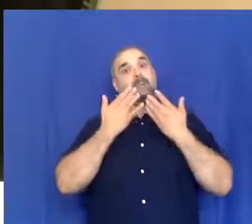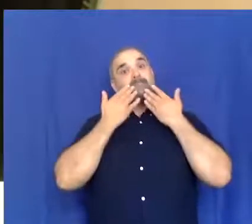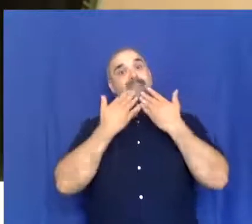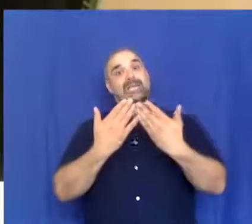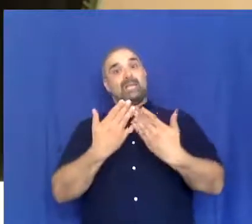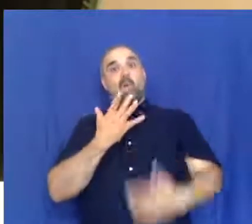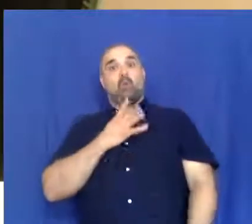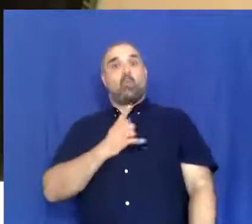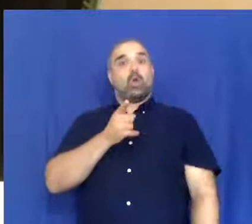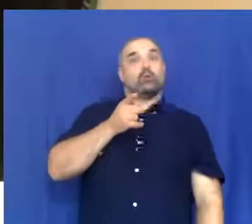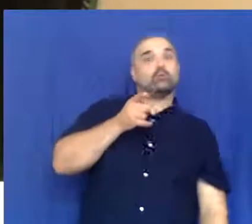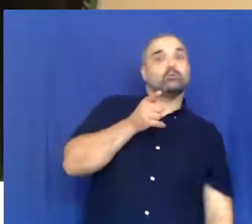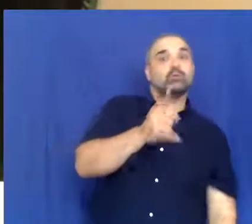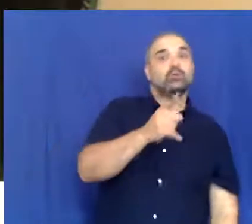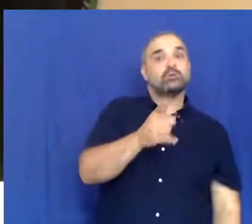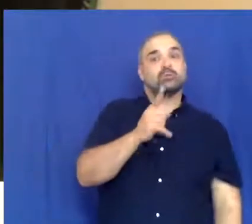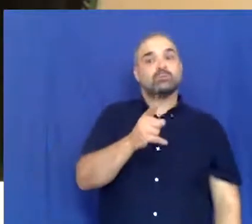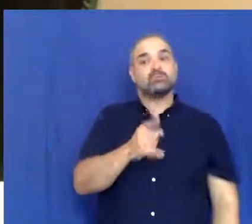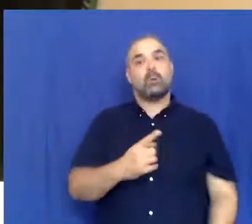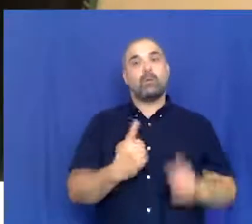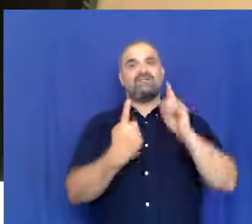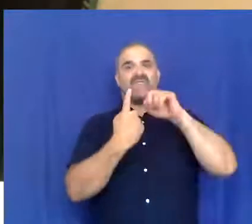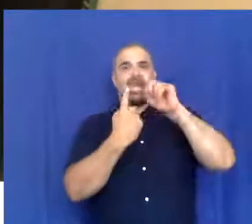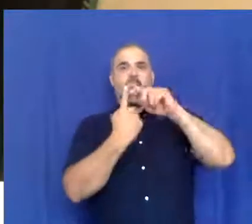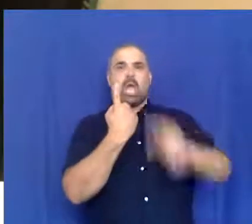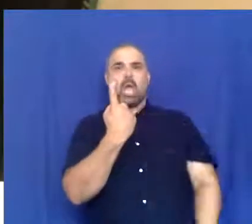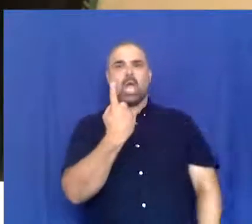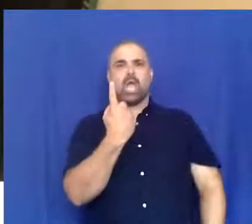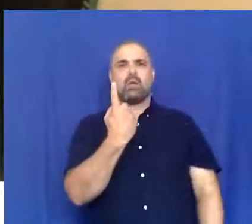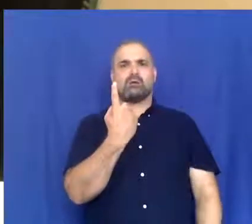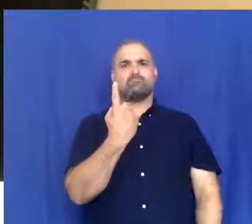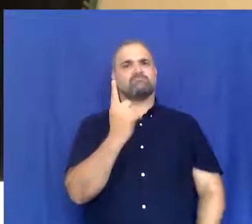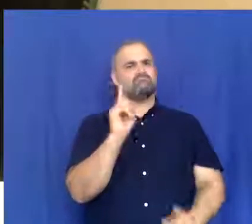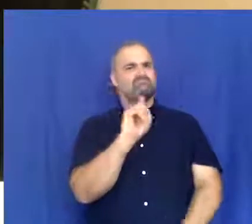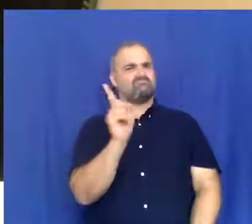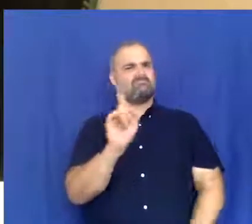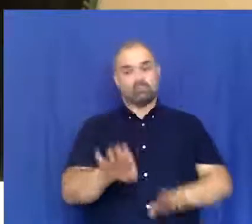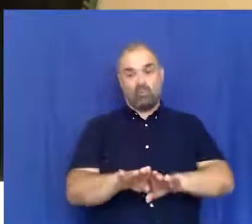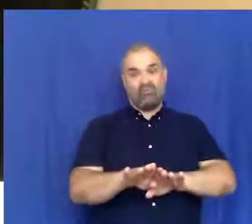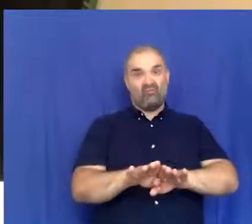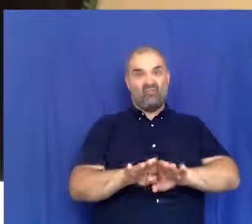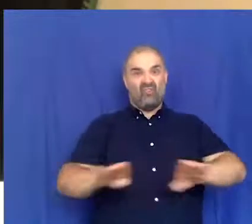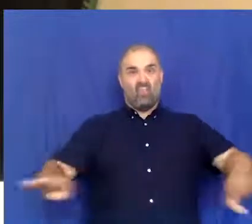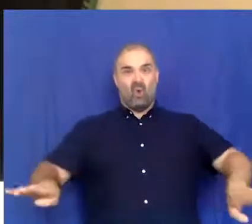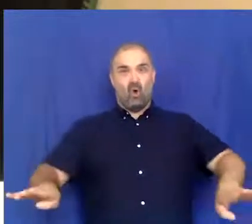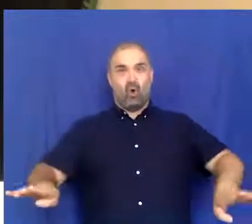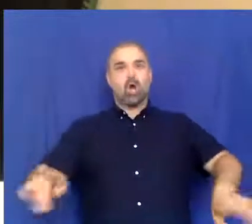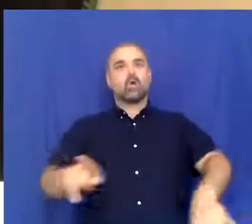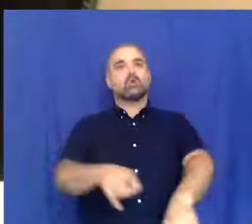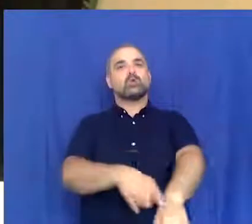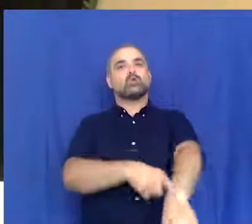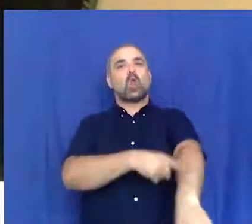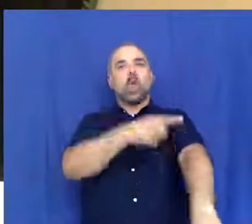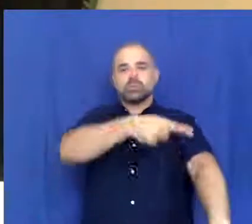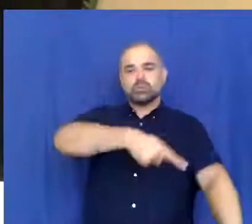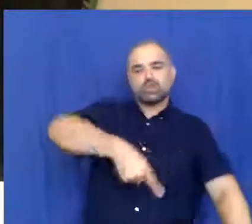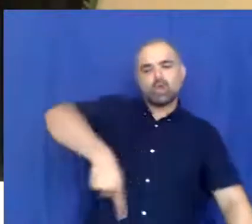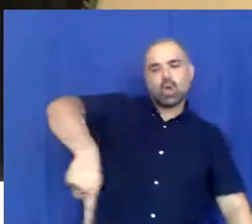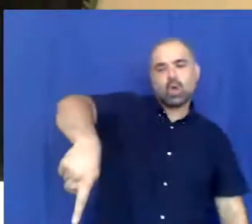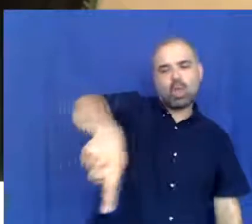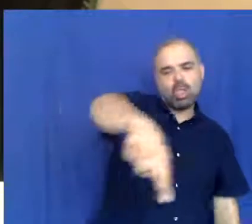Now this time, I would like you to take your pointer finger and draw a nice